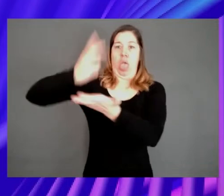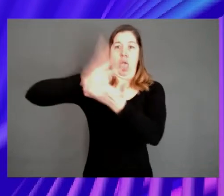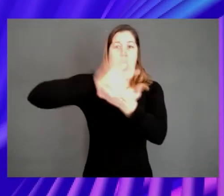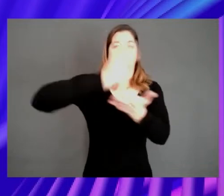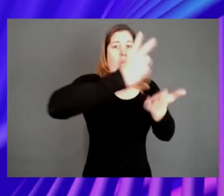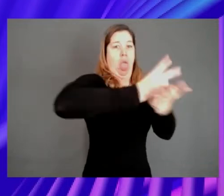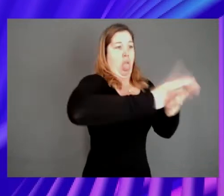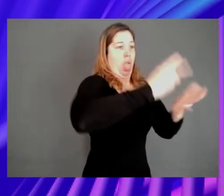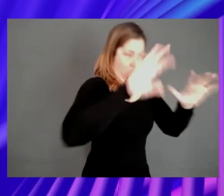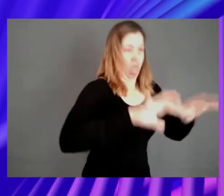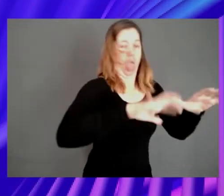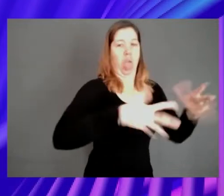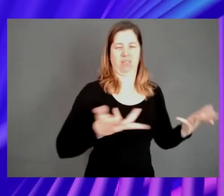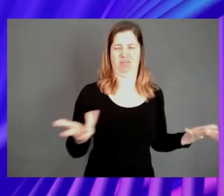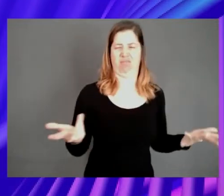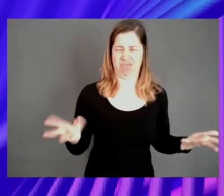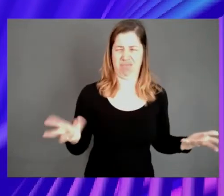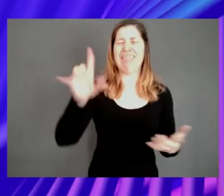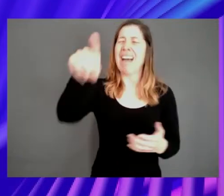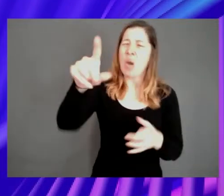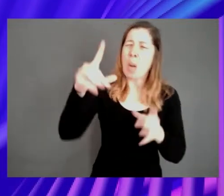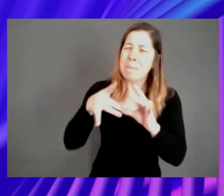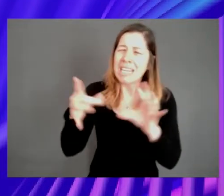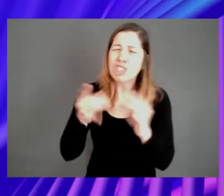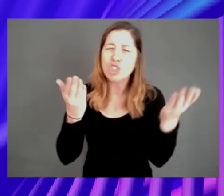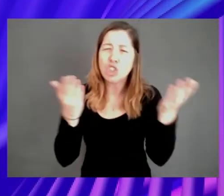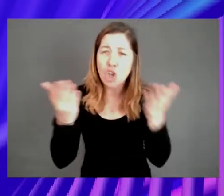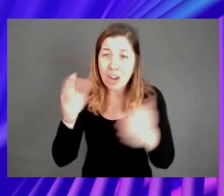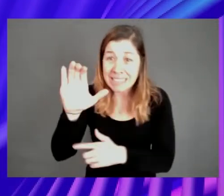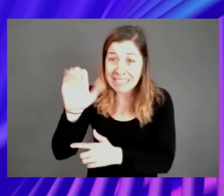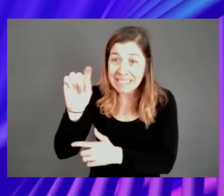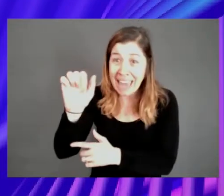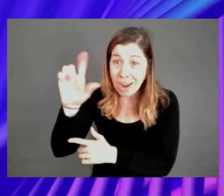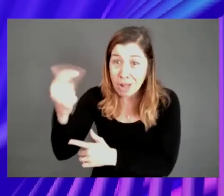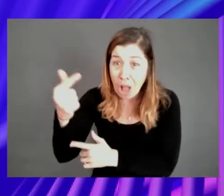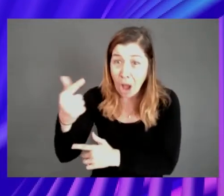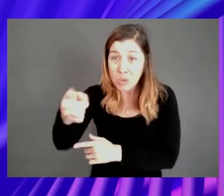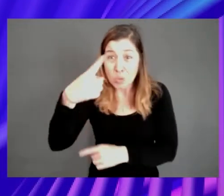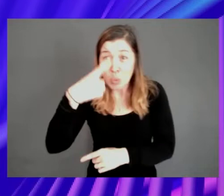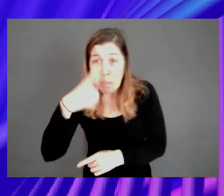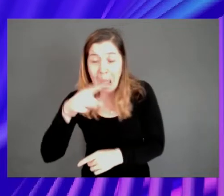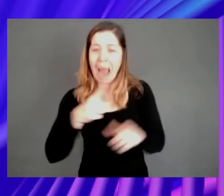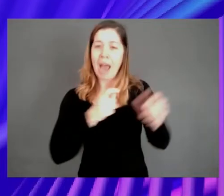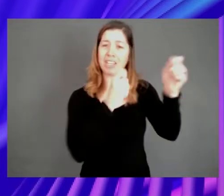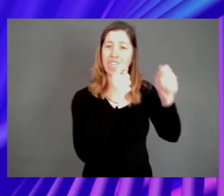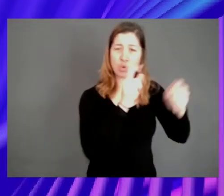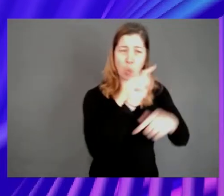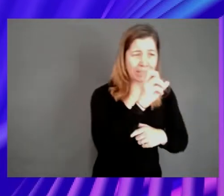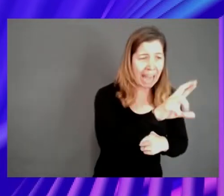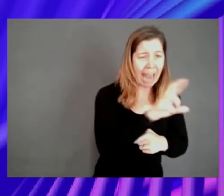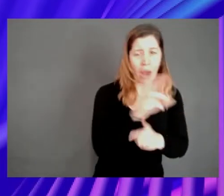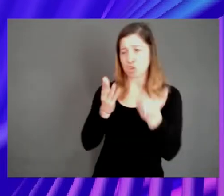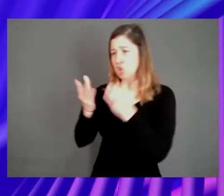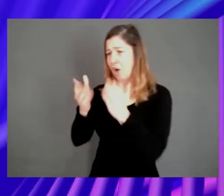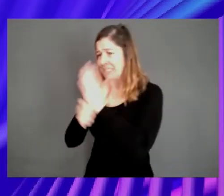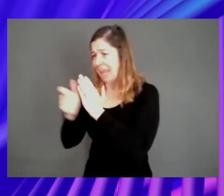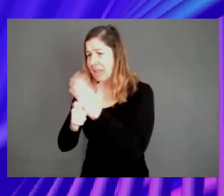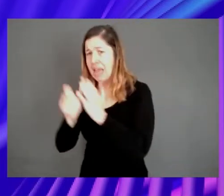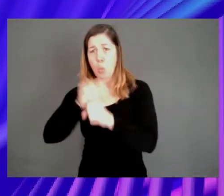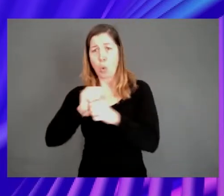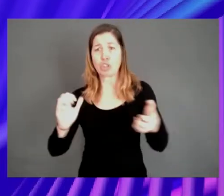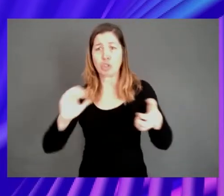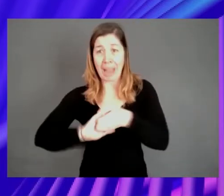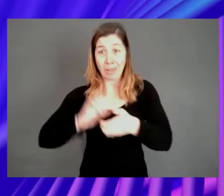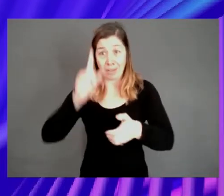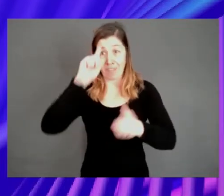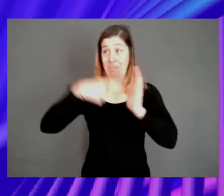mentioned Service Catalog. Can you talk about maybe Controltower and how Service Catalog work together? So I, as a dev, for example, don't have to go